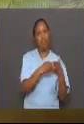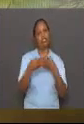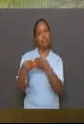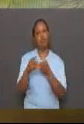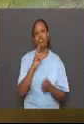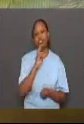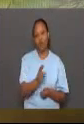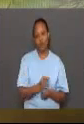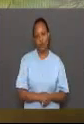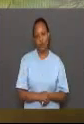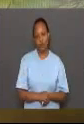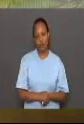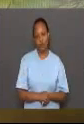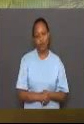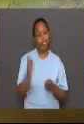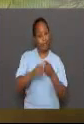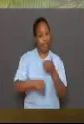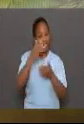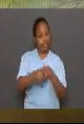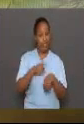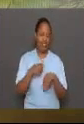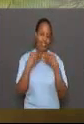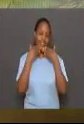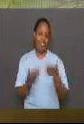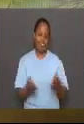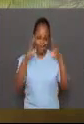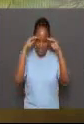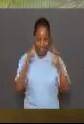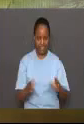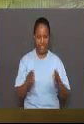about 2 more principles. Until next